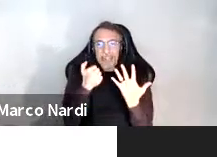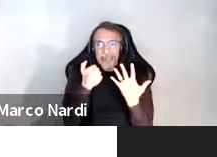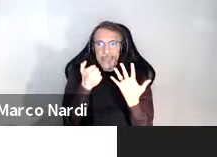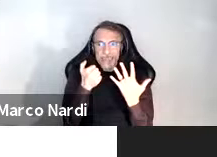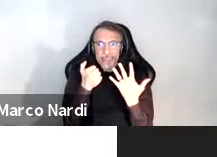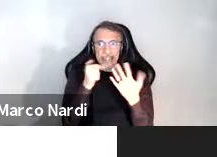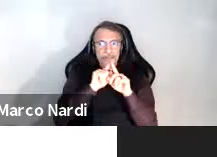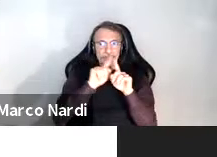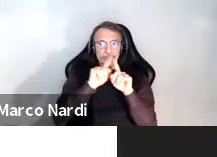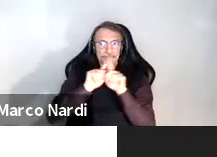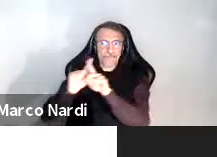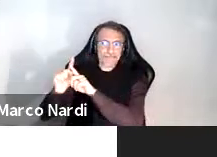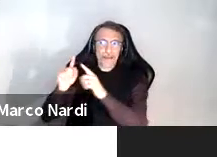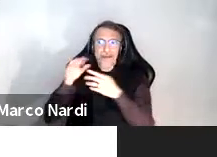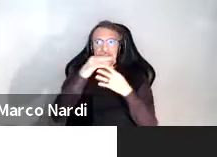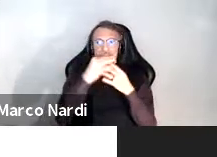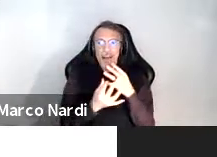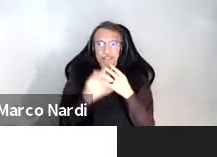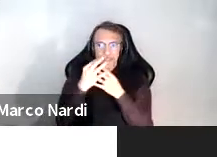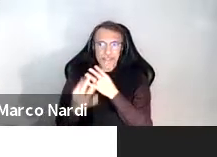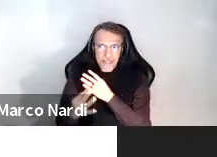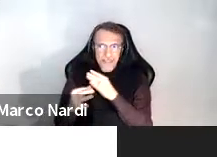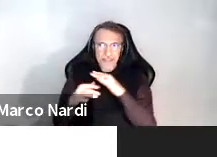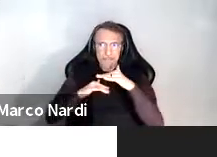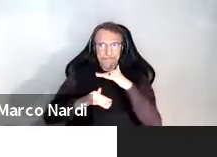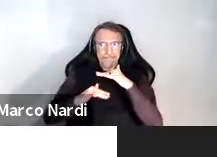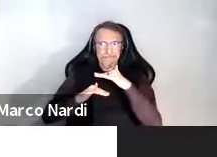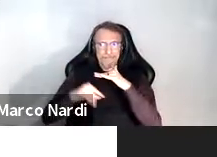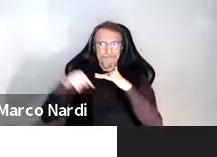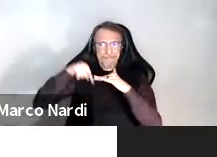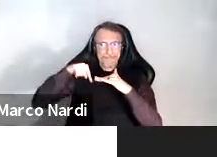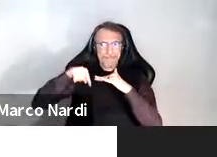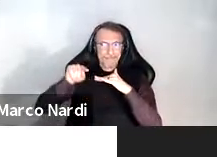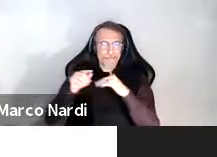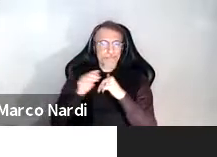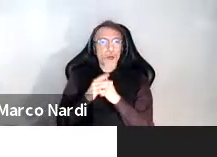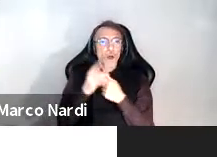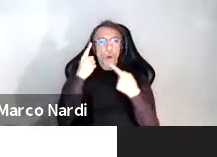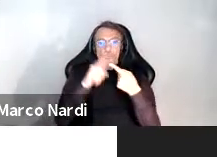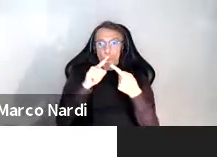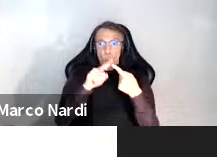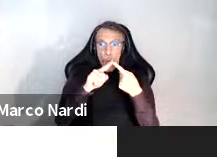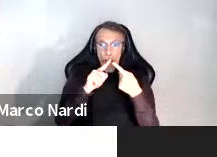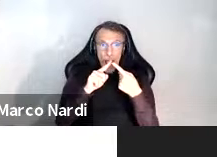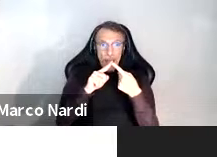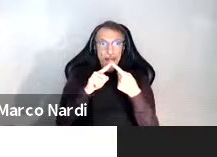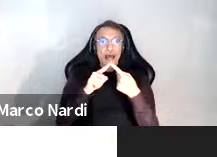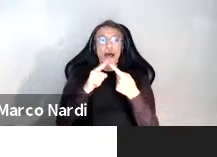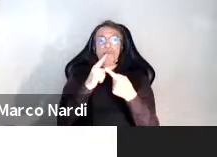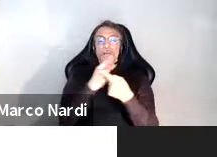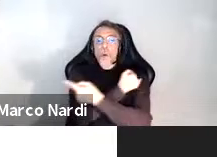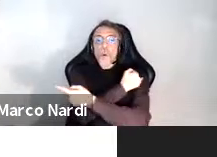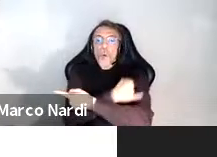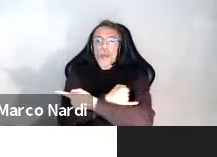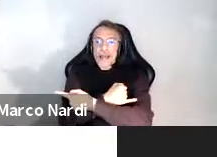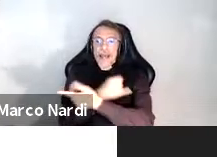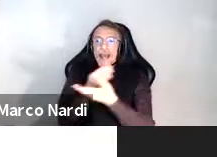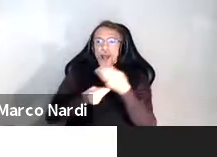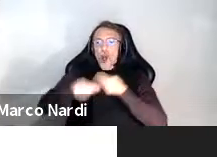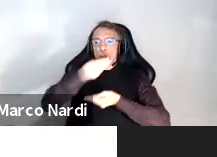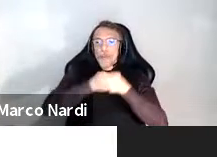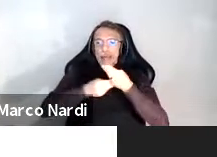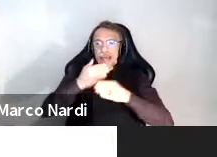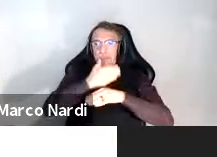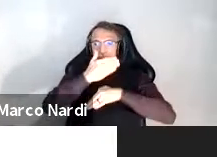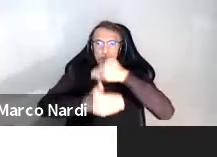factors that were the underlying conditions. One was weak economic performance. From